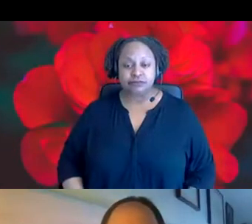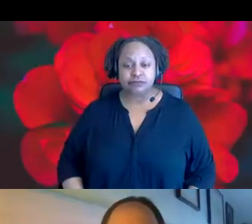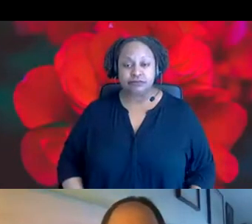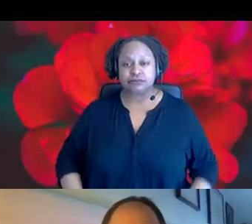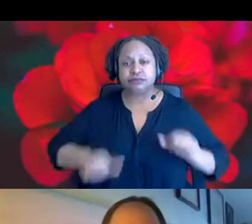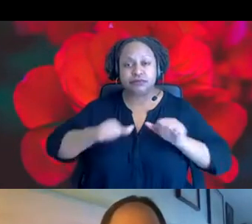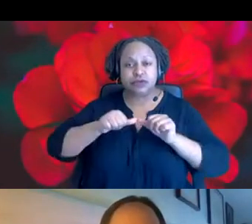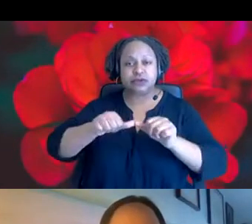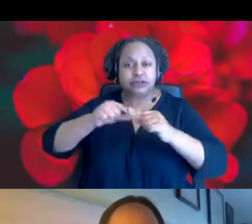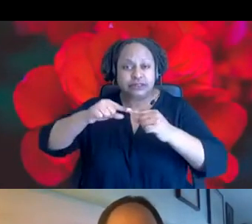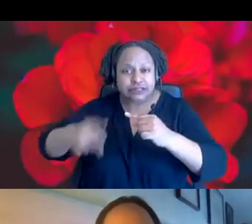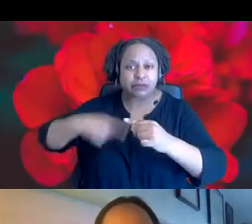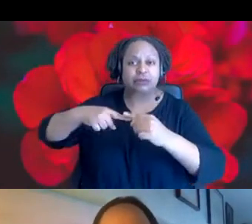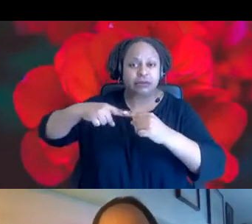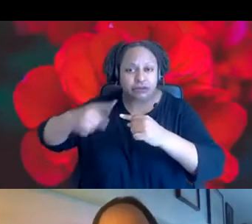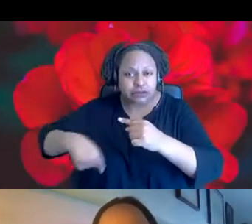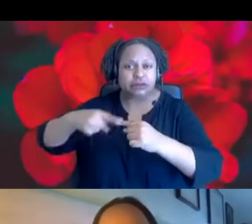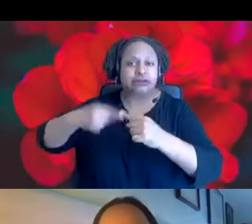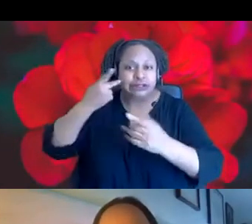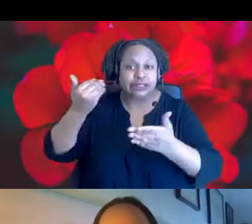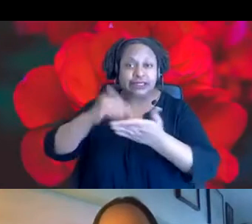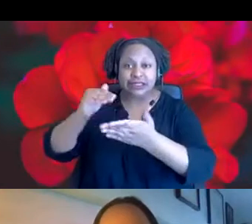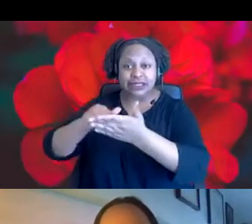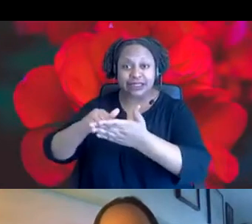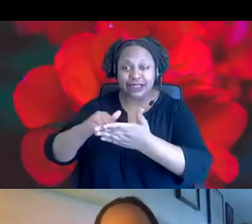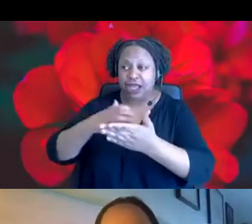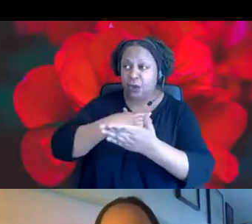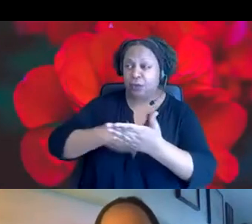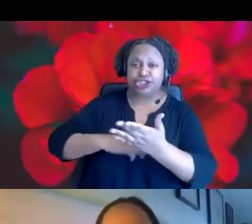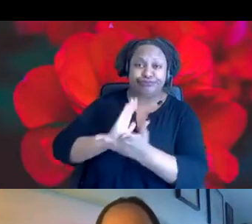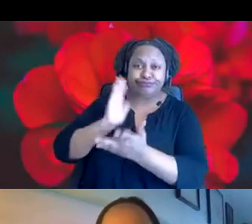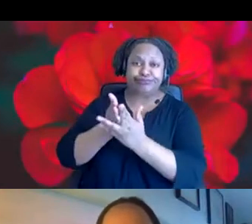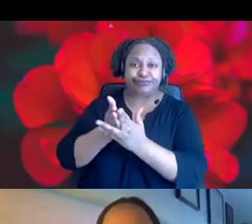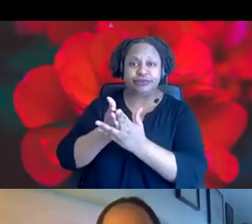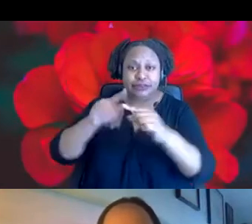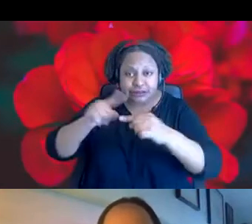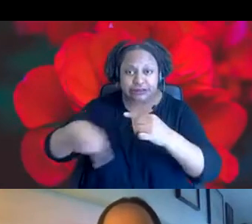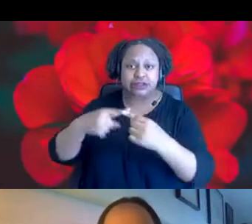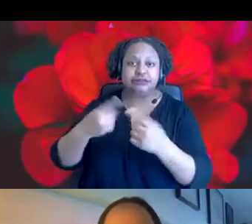constant cycle that I wish I knew how we can break out of.